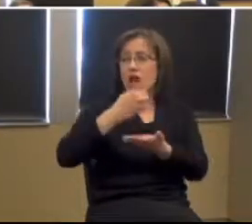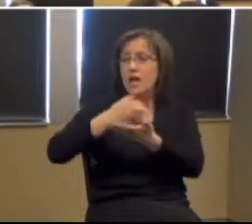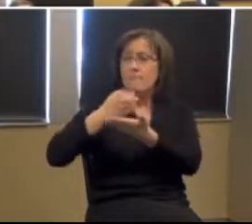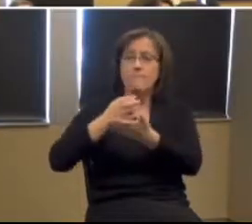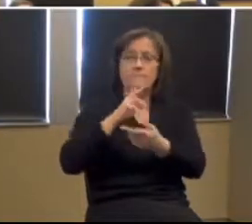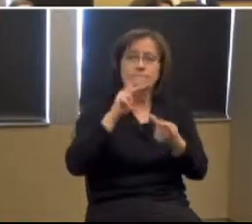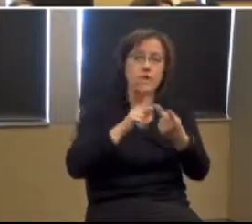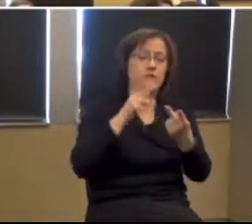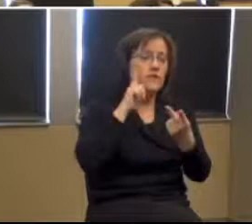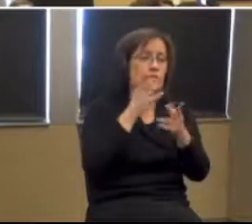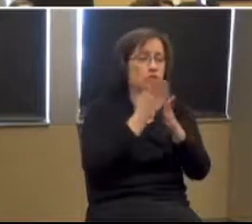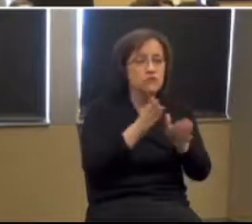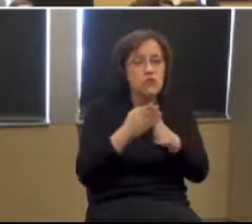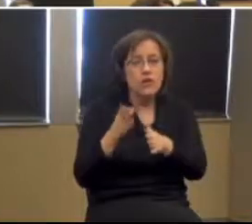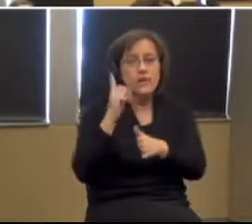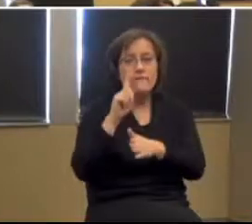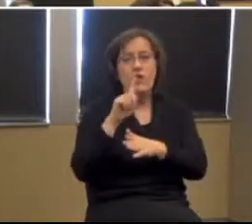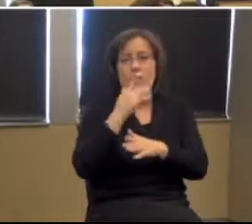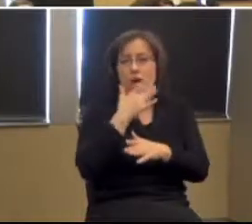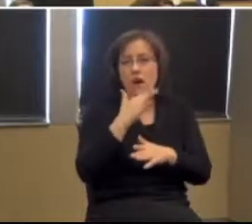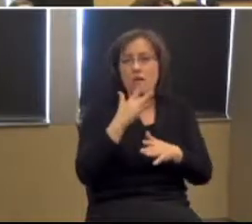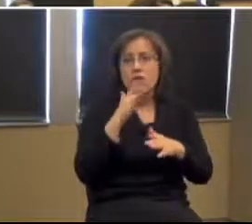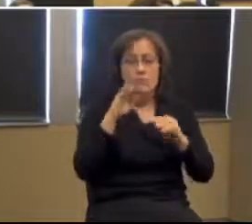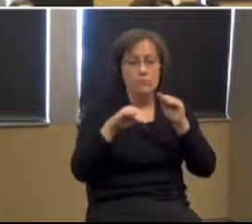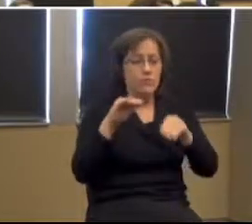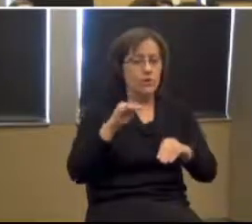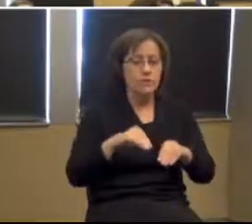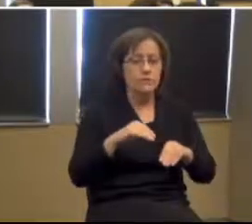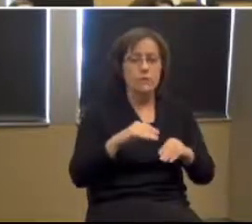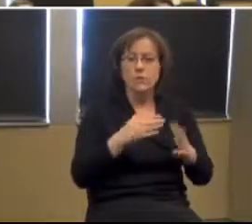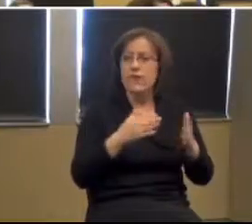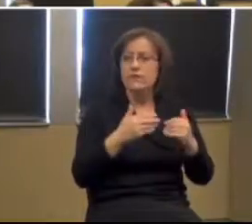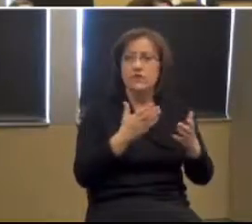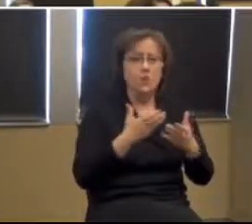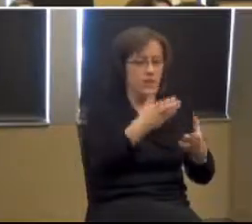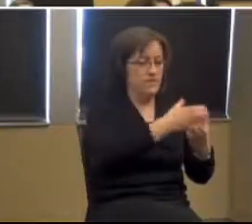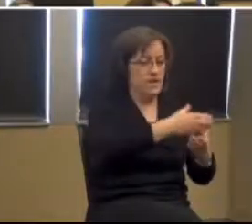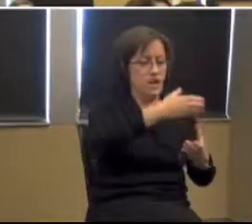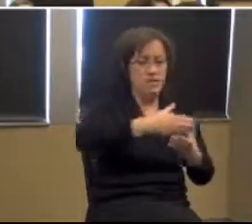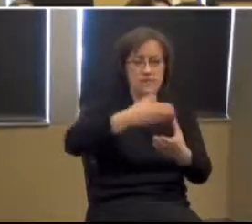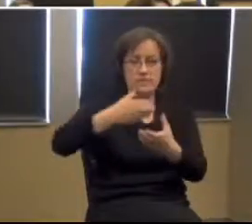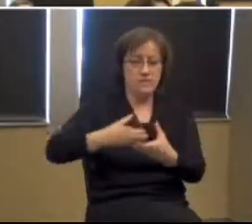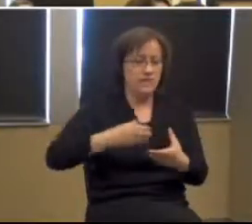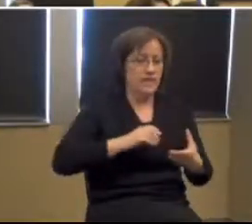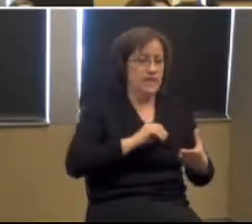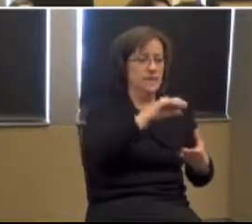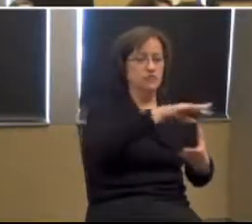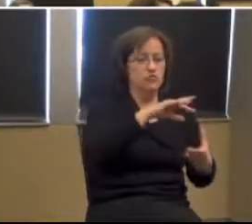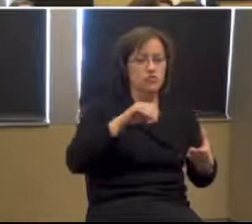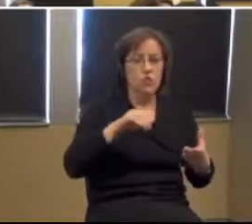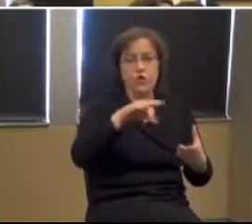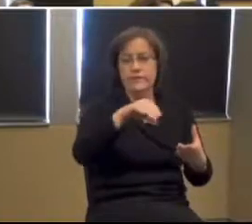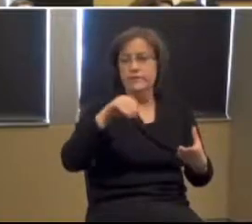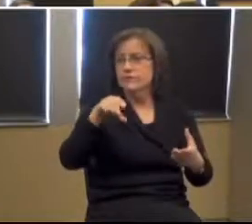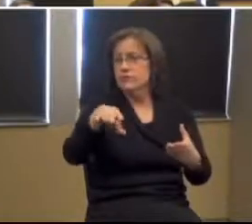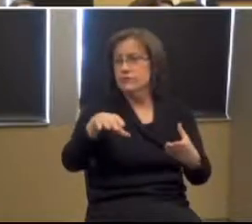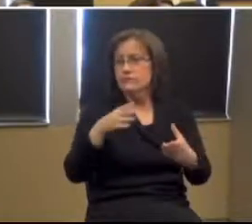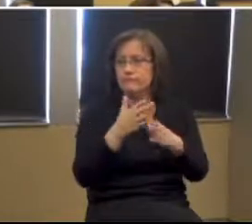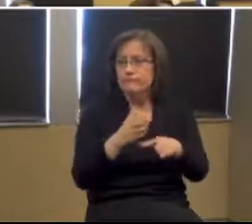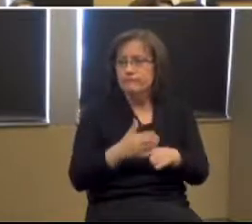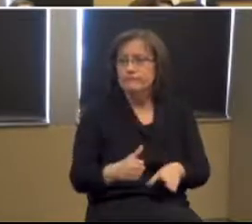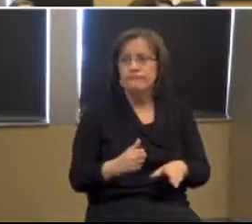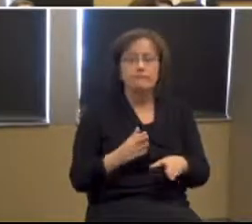by putting whatever you want them to sort into these little cups. There's also other cups that you can use for sorting.